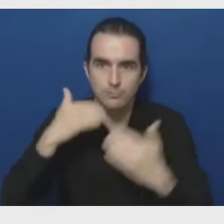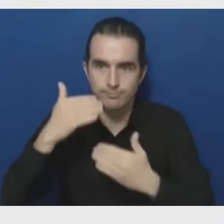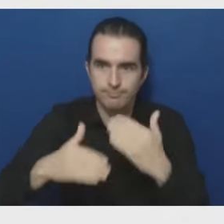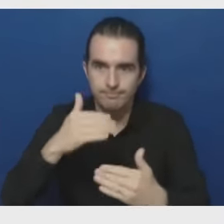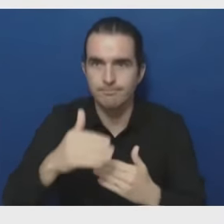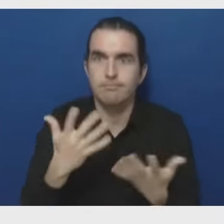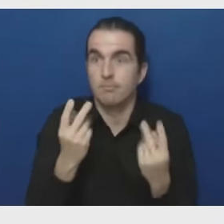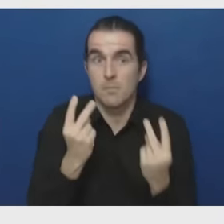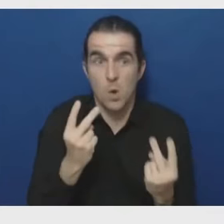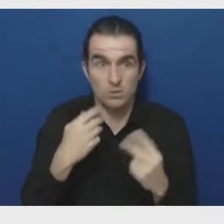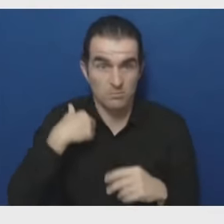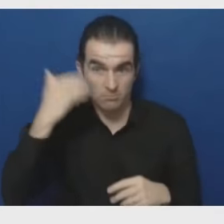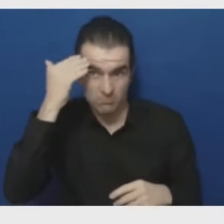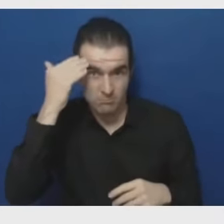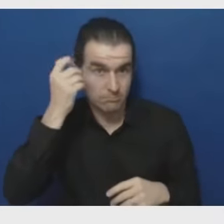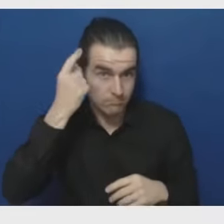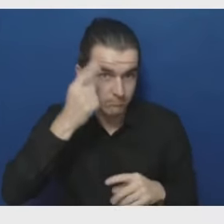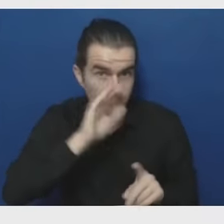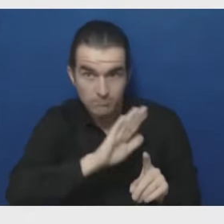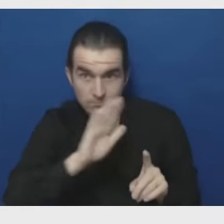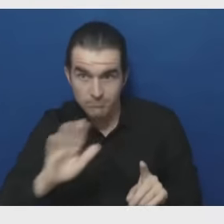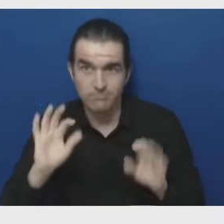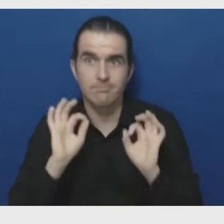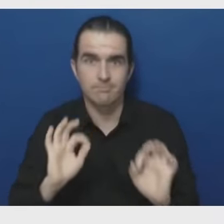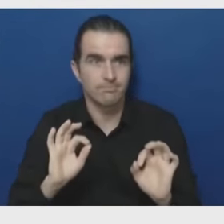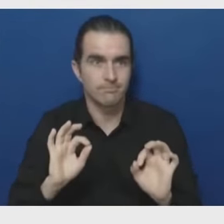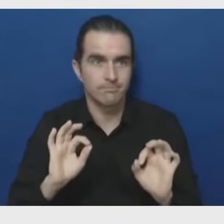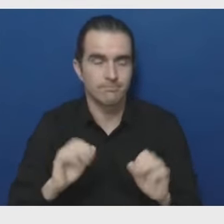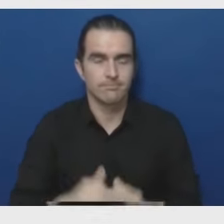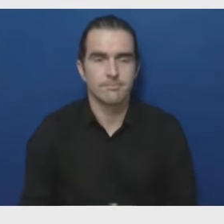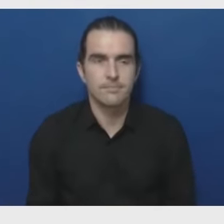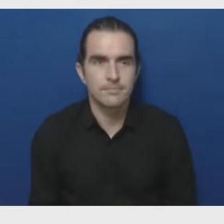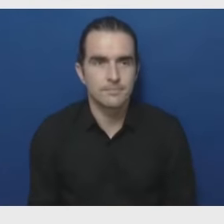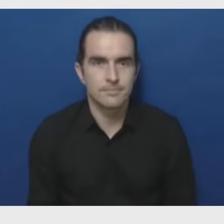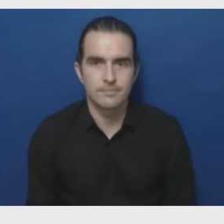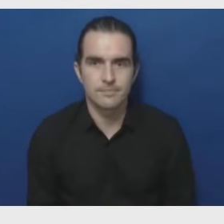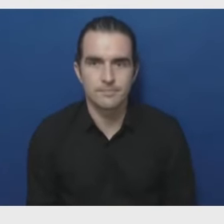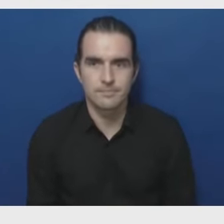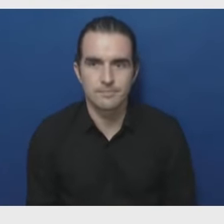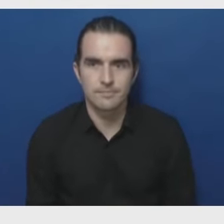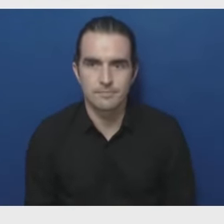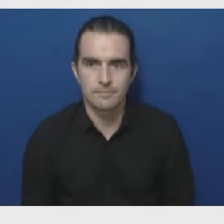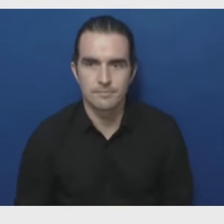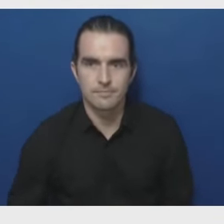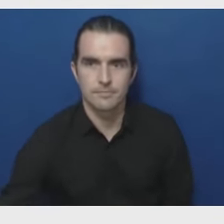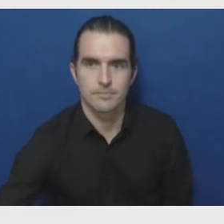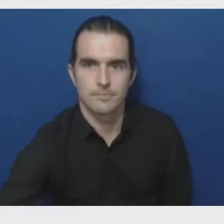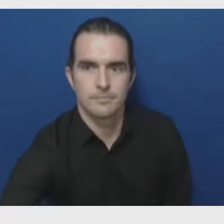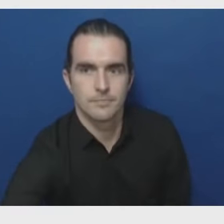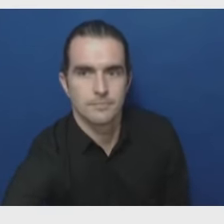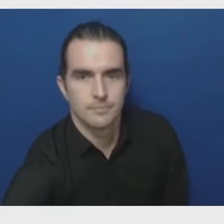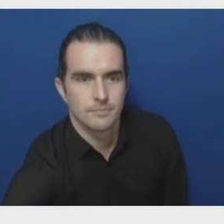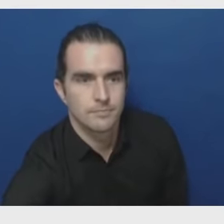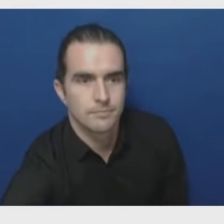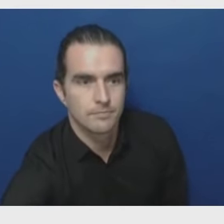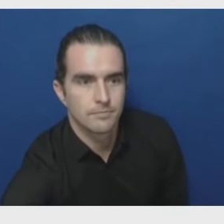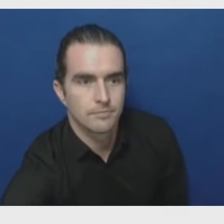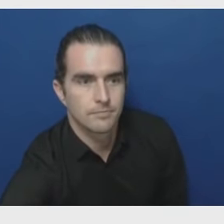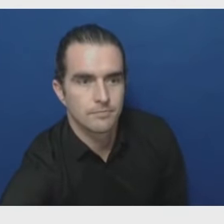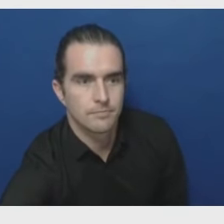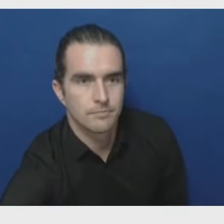now to acknowledge that what is at the cause of discrimination and injustices to local and indigenous folks,